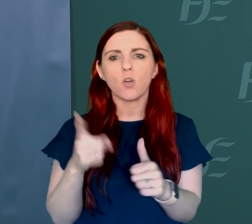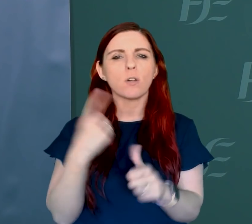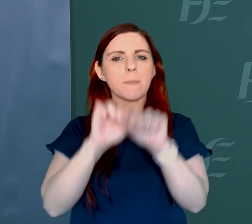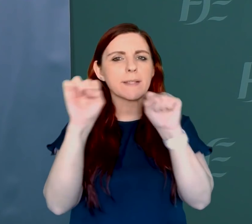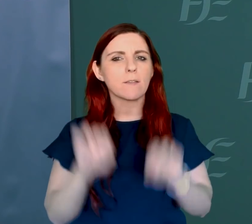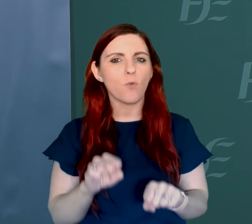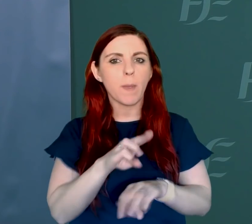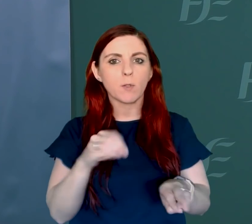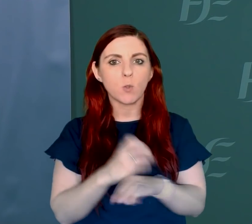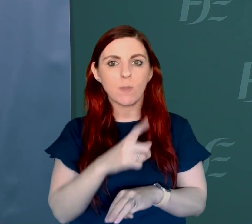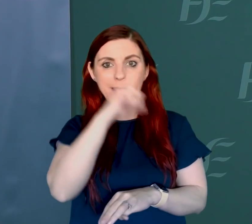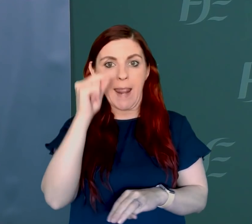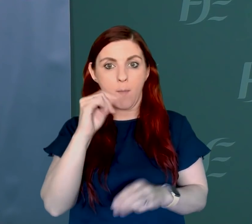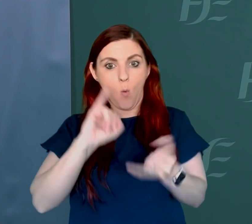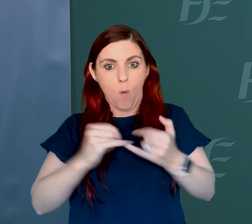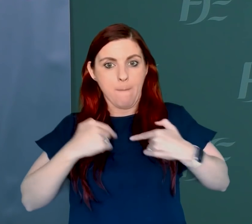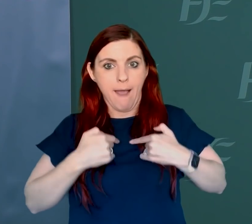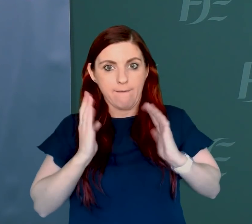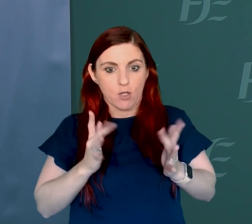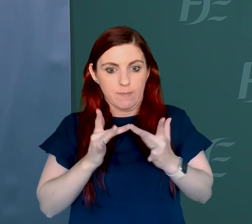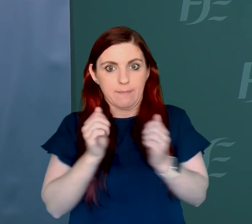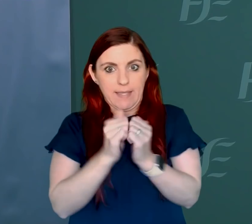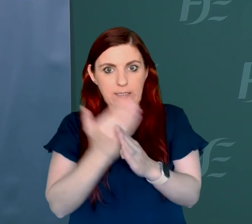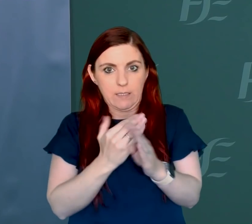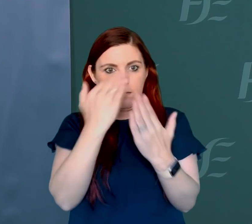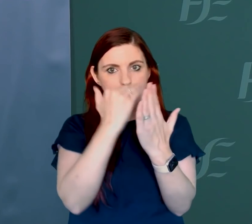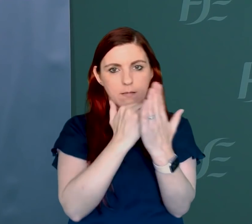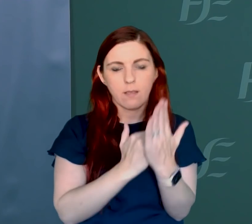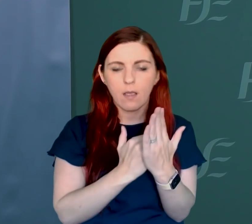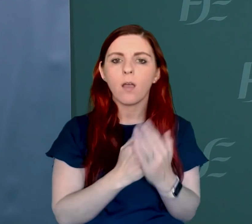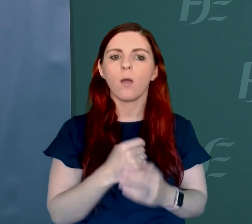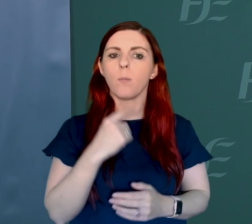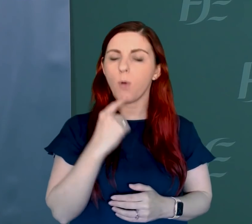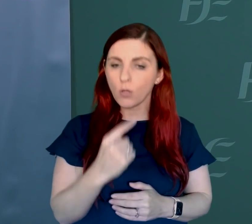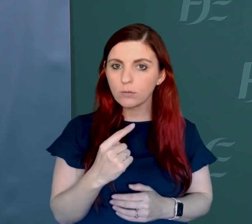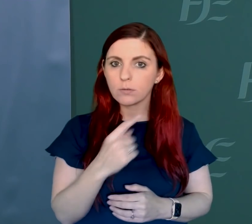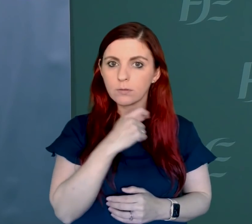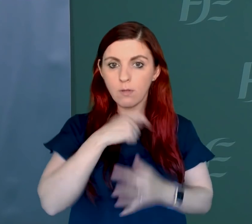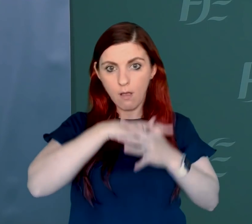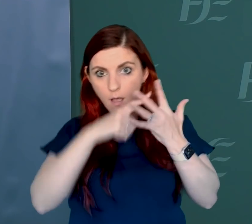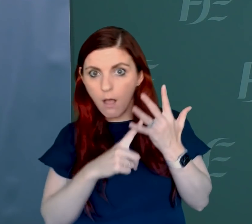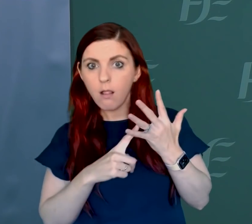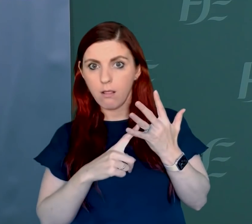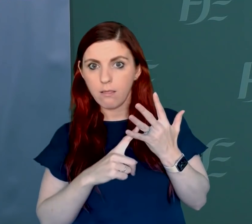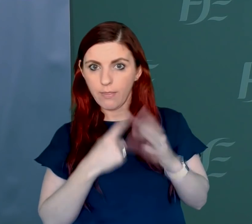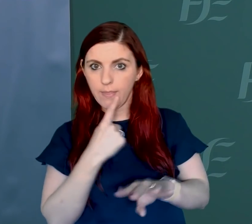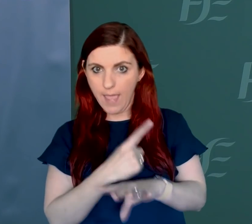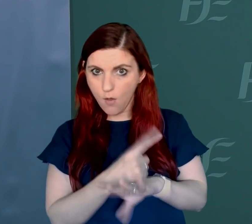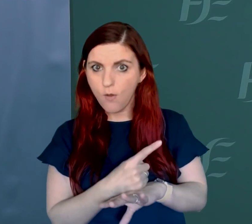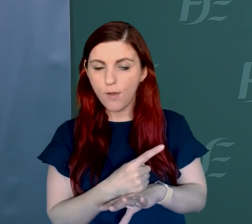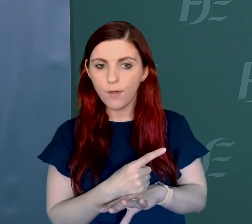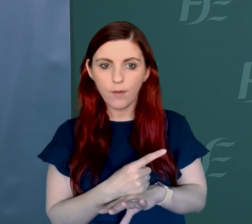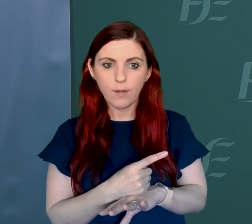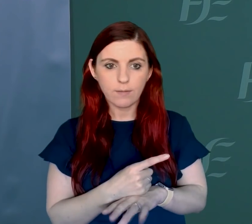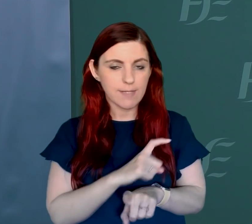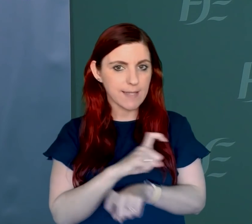we still have the potential to use some offshore lab capacity. However, I will say, in putting all of those extra measures in place, our